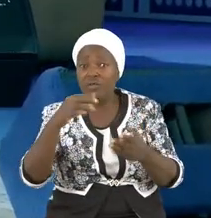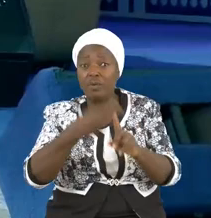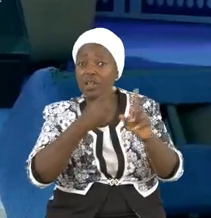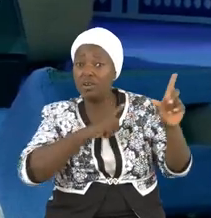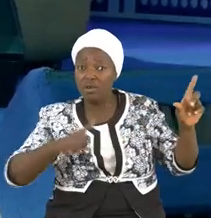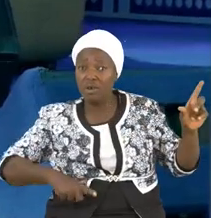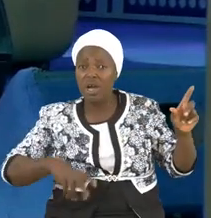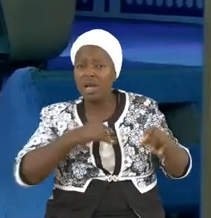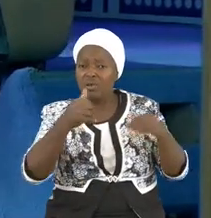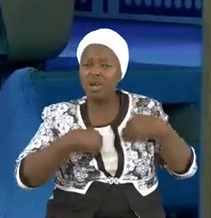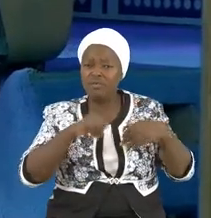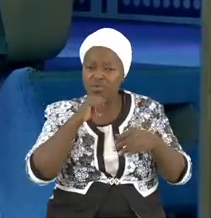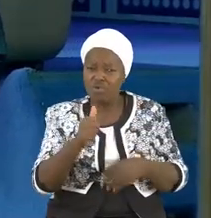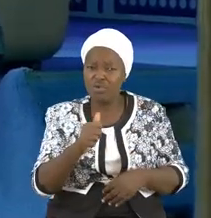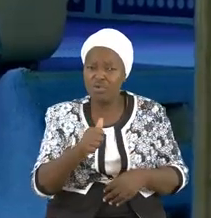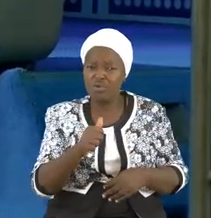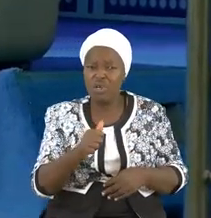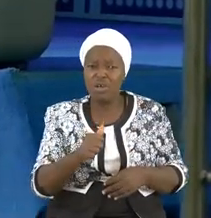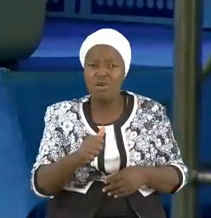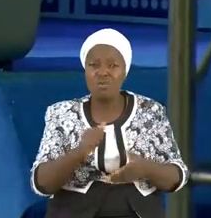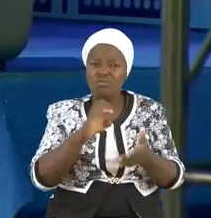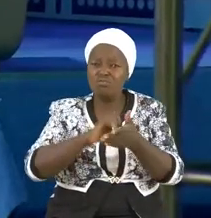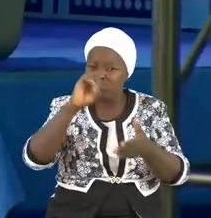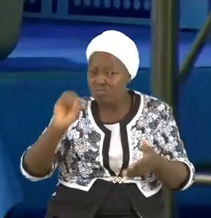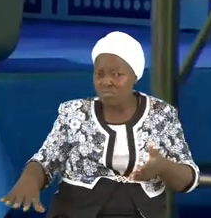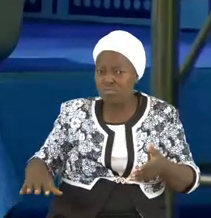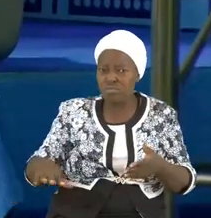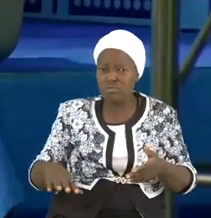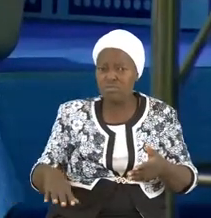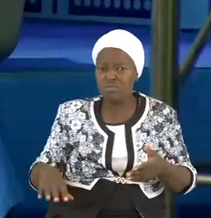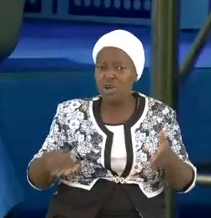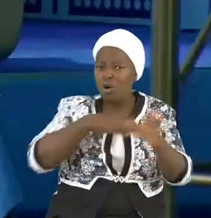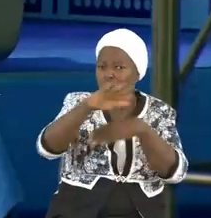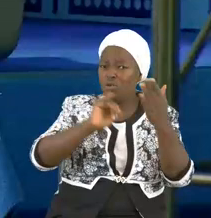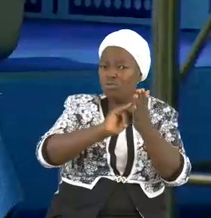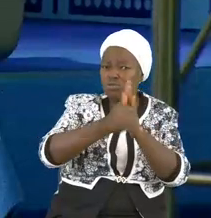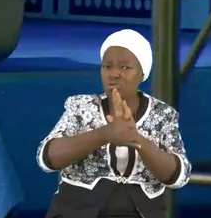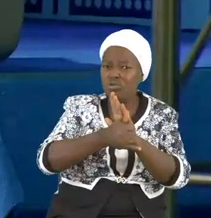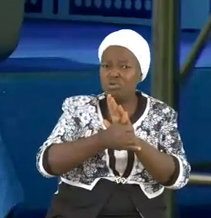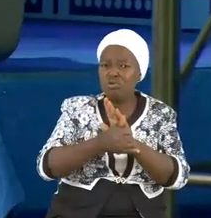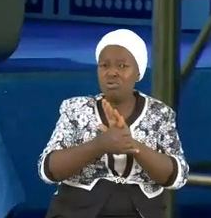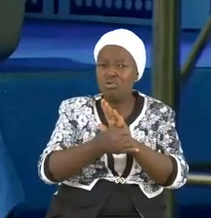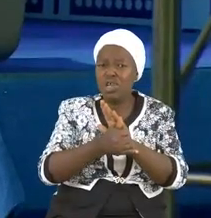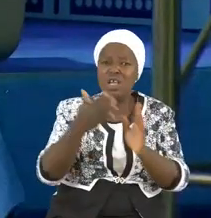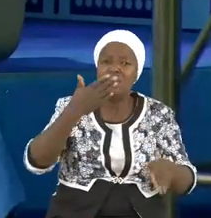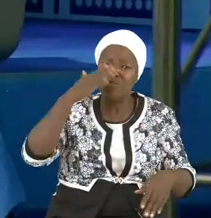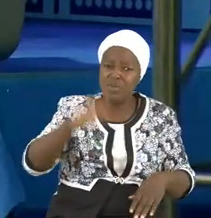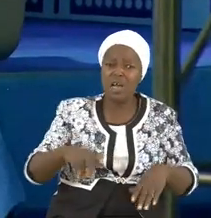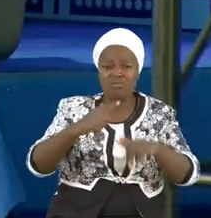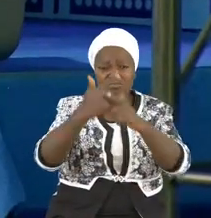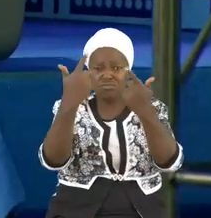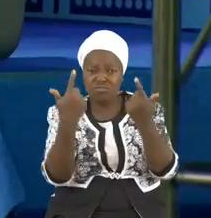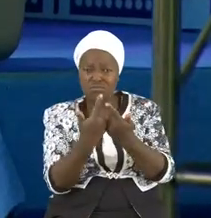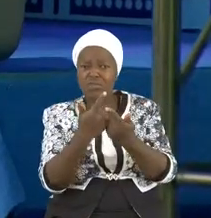not eliminated all those evil gangs from your life, evil practices from your